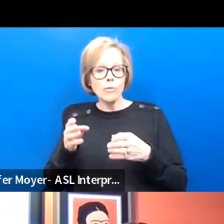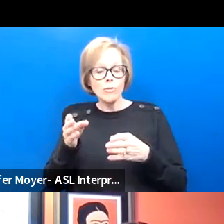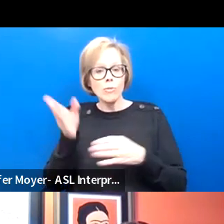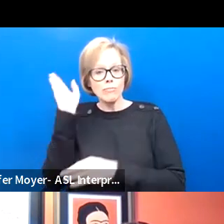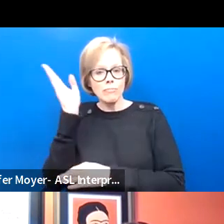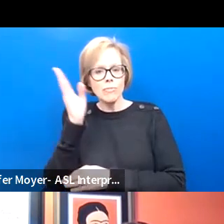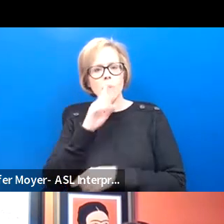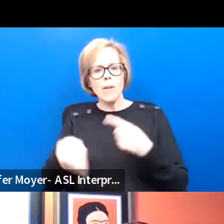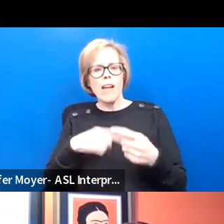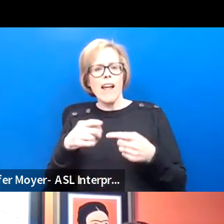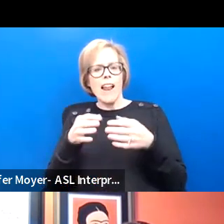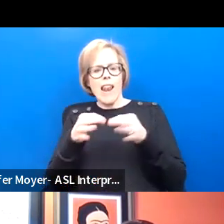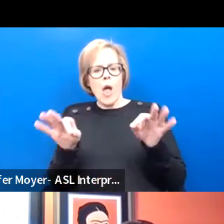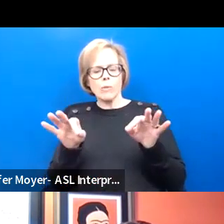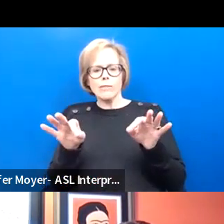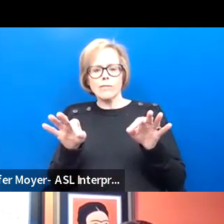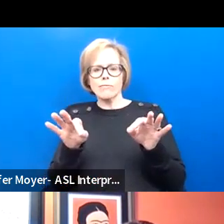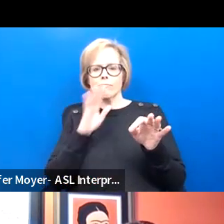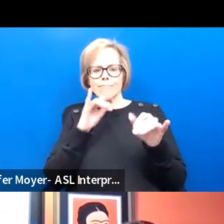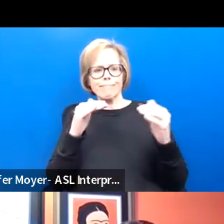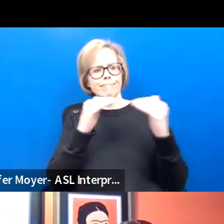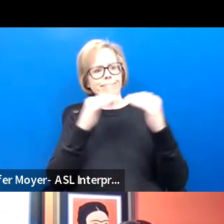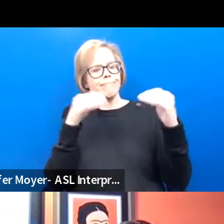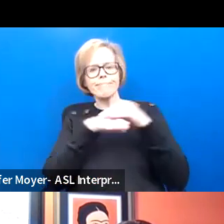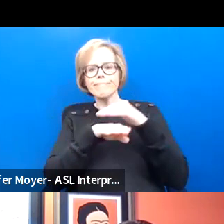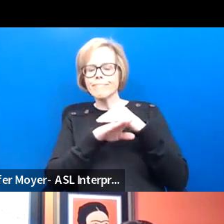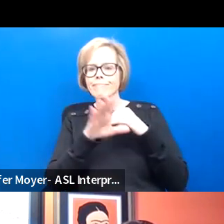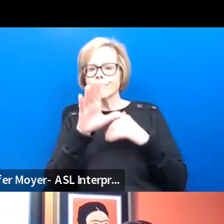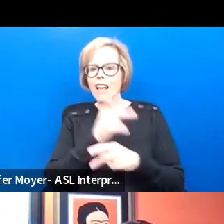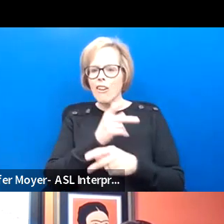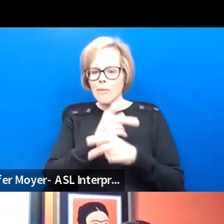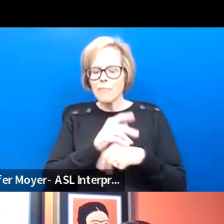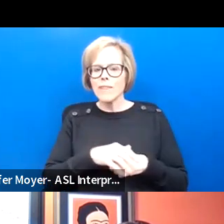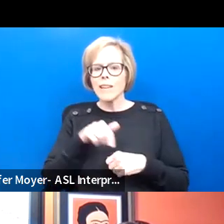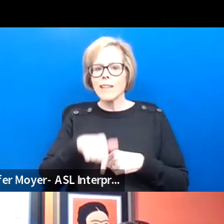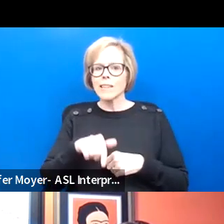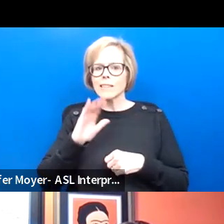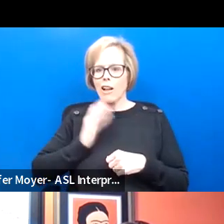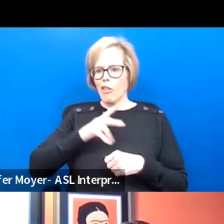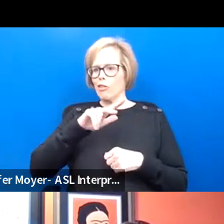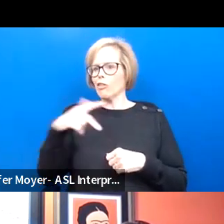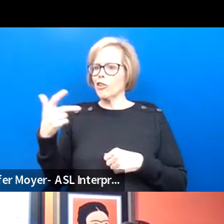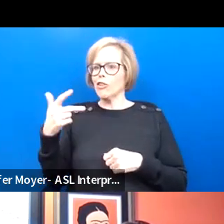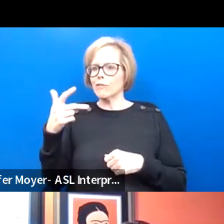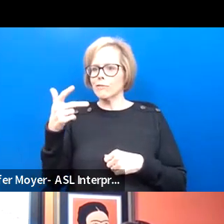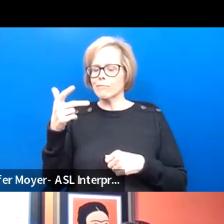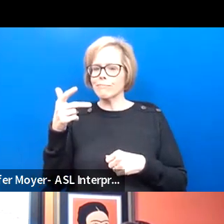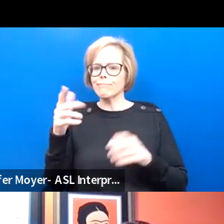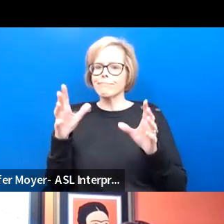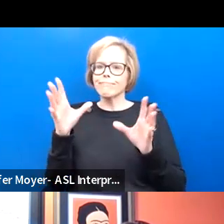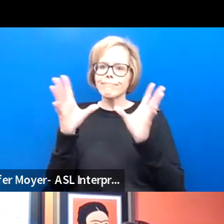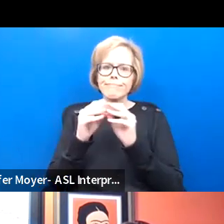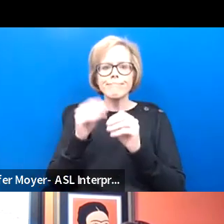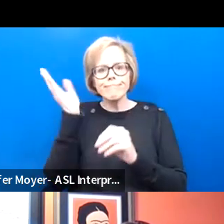concordant care. This is the third webinar in NCIHC's On the Road series, and we'll be talking about how